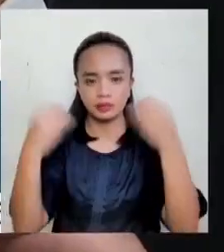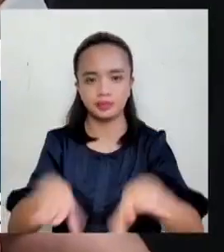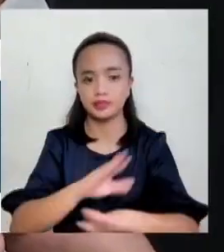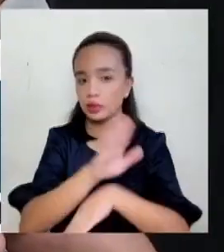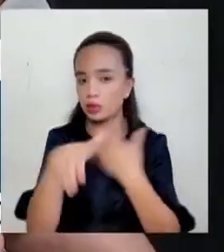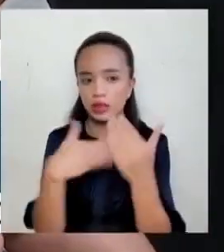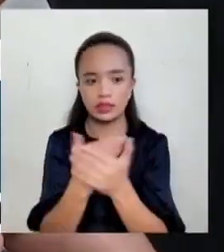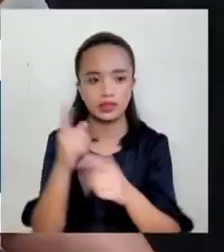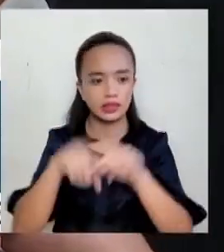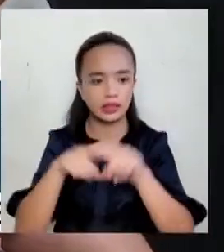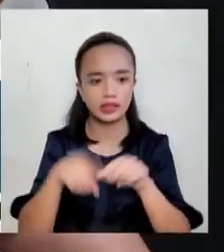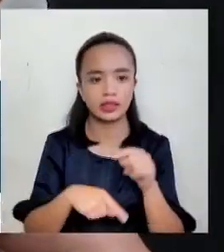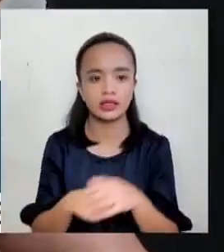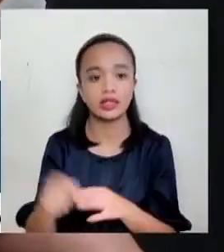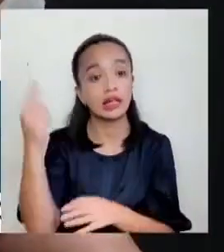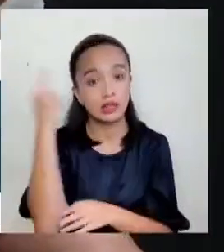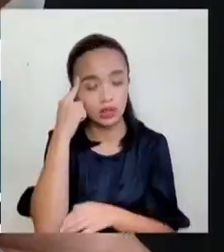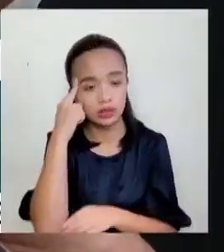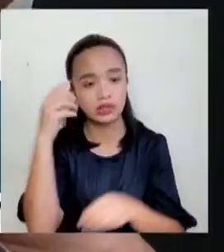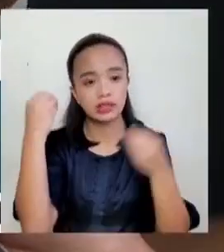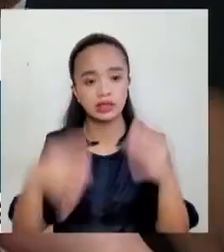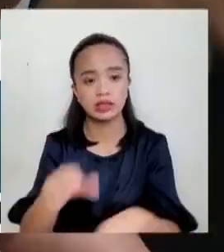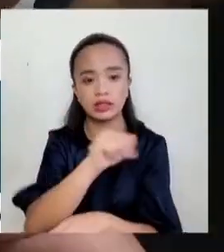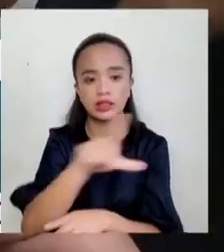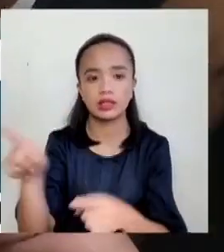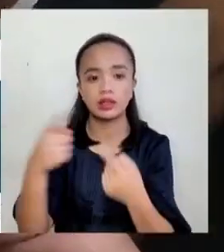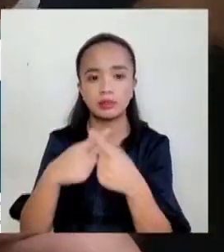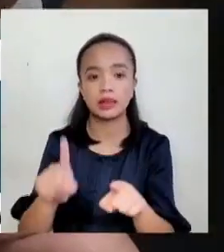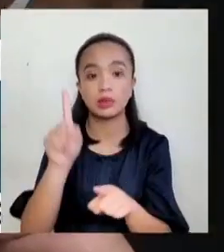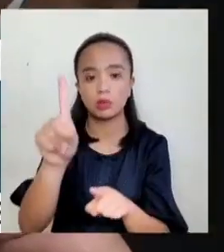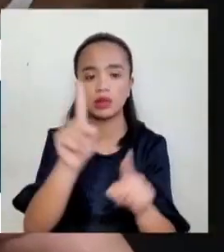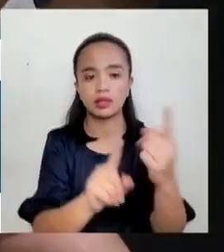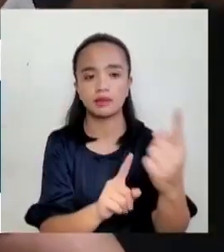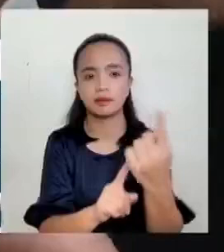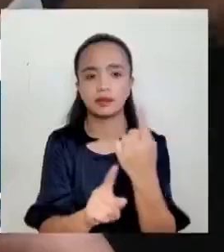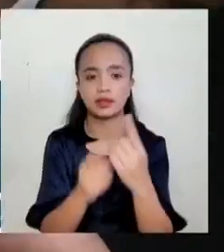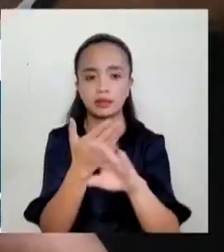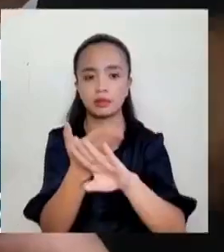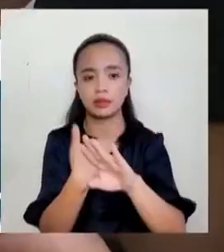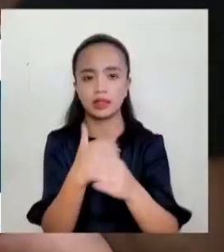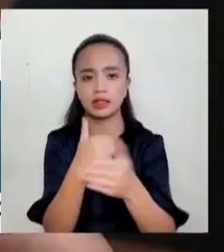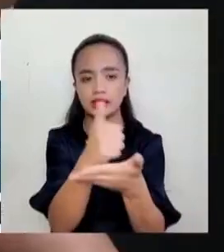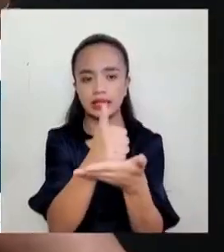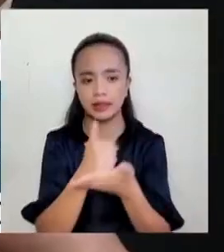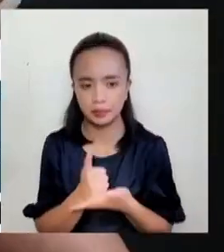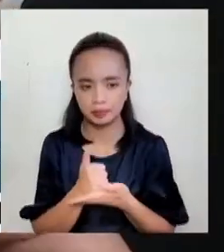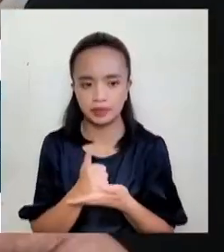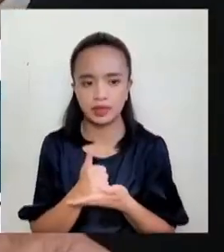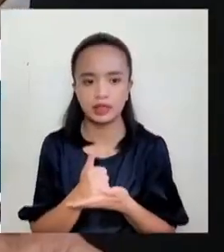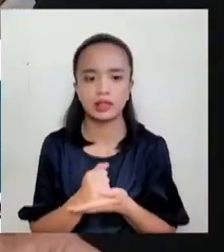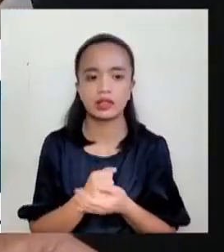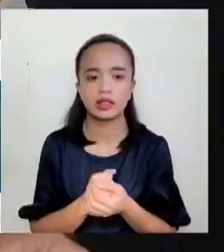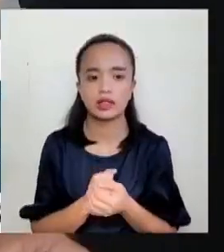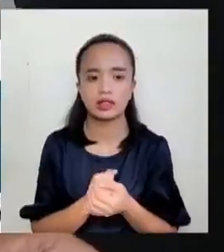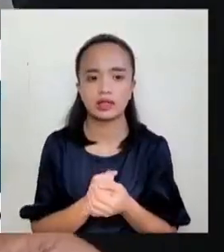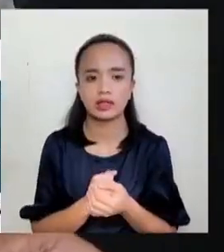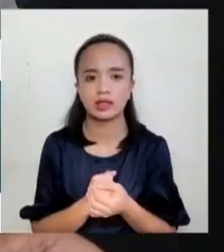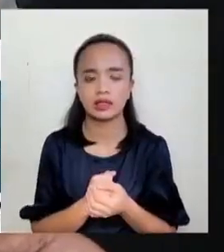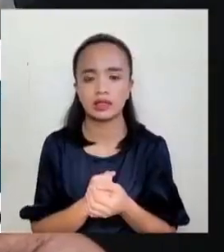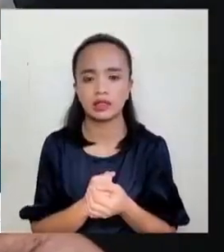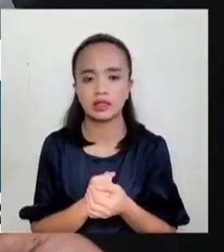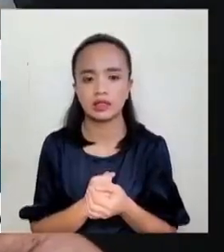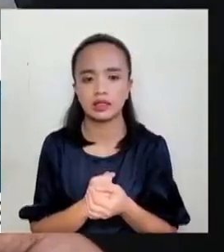kaibigan niya. Akala niya nawala lahat, pero merong isa na bumalik at tumulong sa kanya. At yun